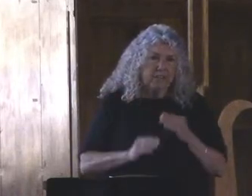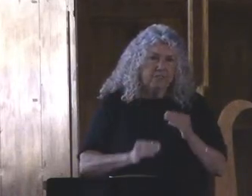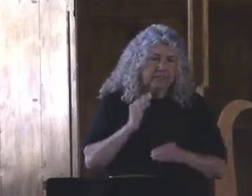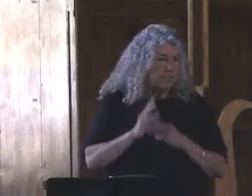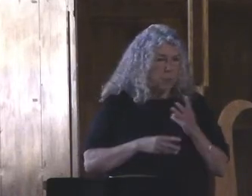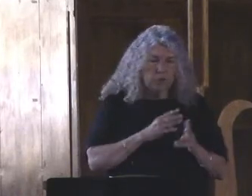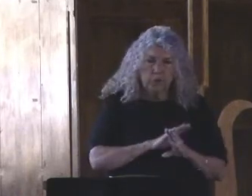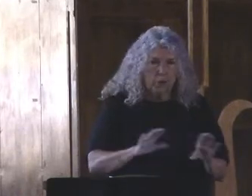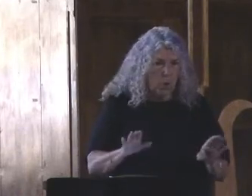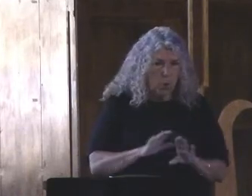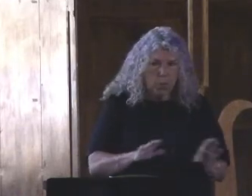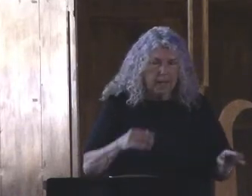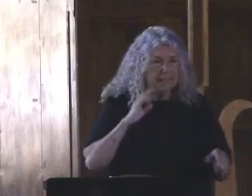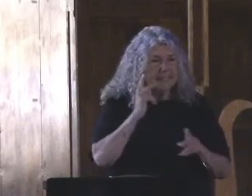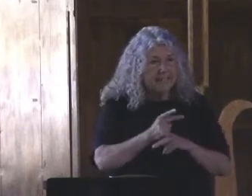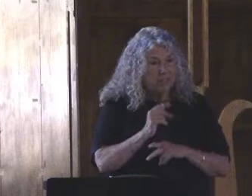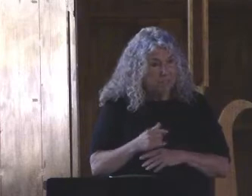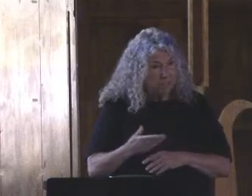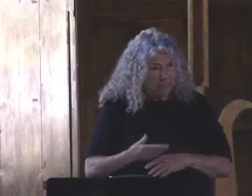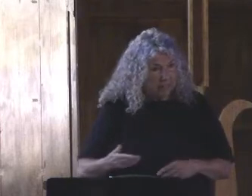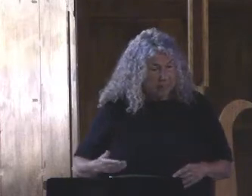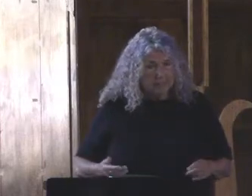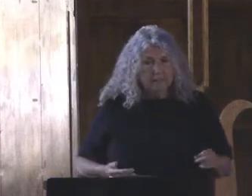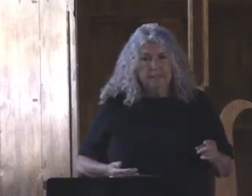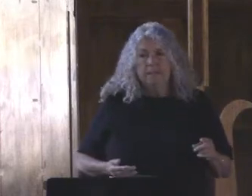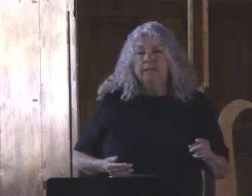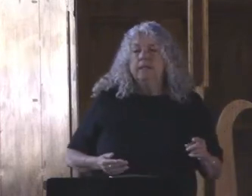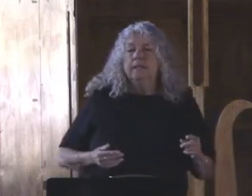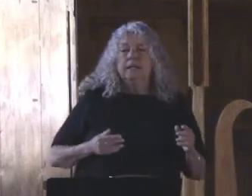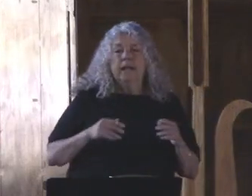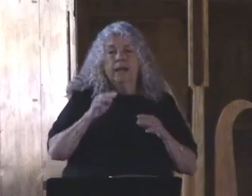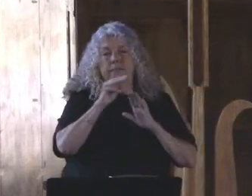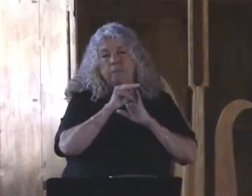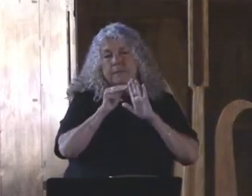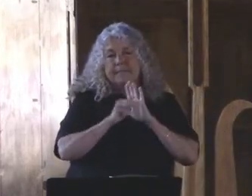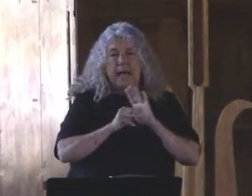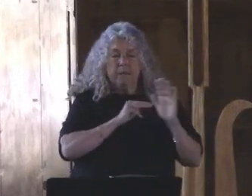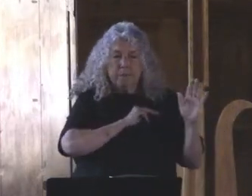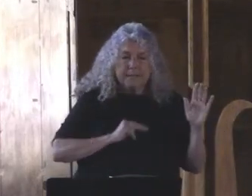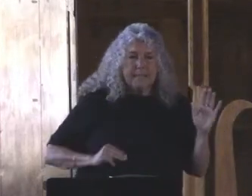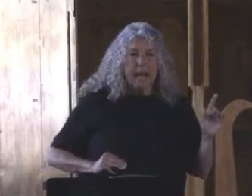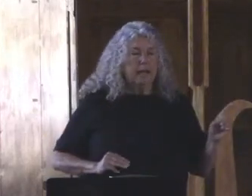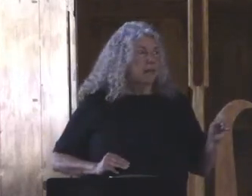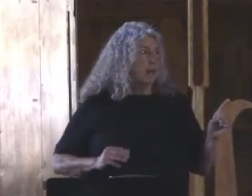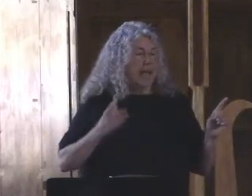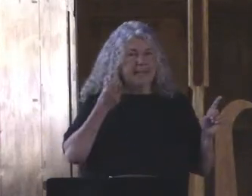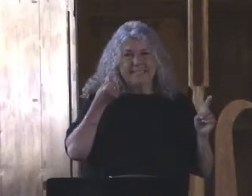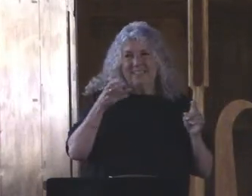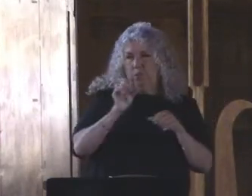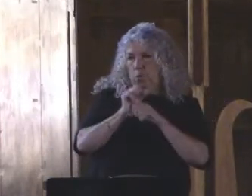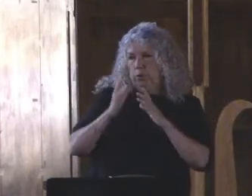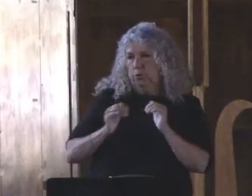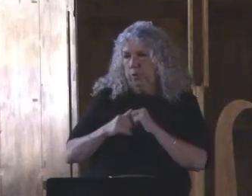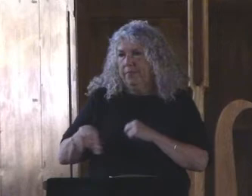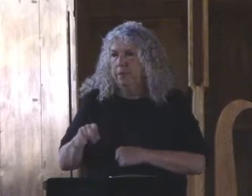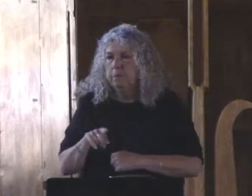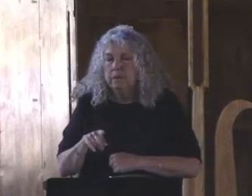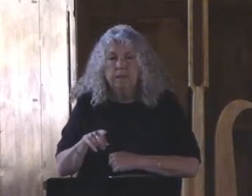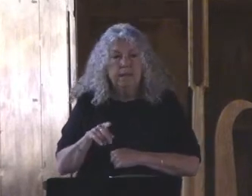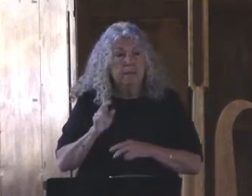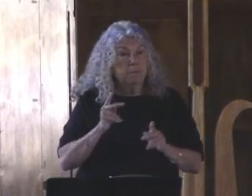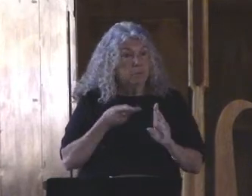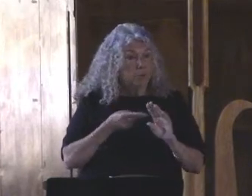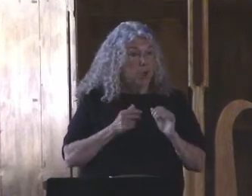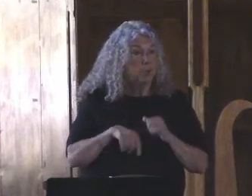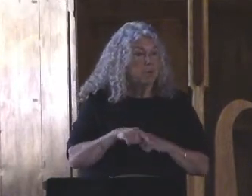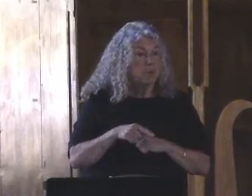the world and take care of everything alone. Even the Messiah needs fellow laborers, people who will join with